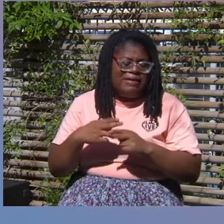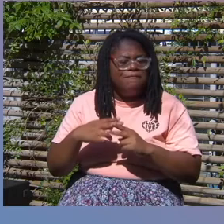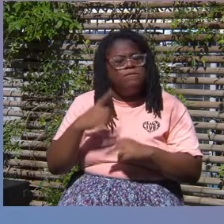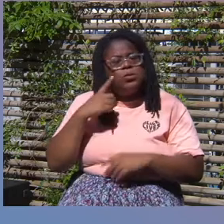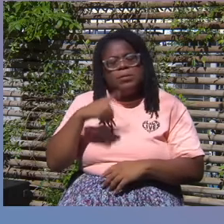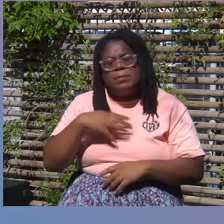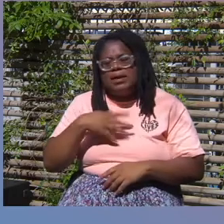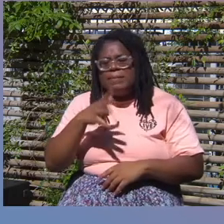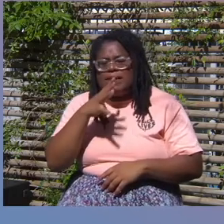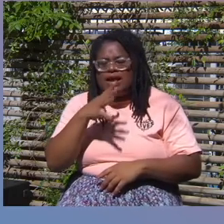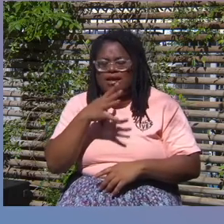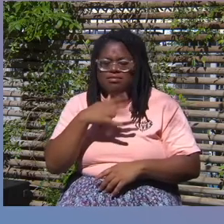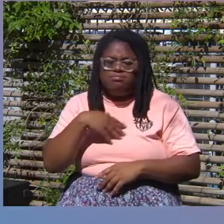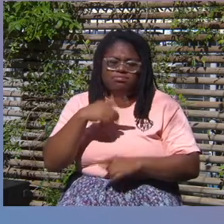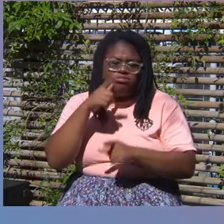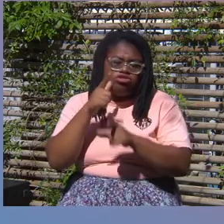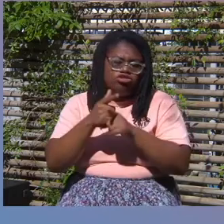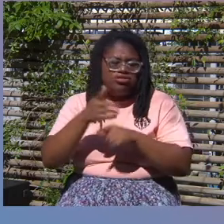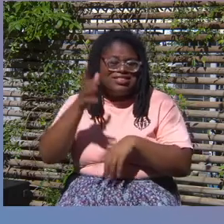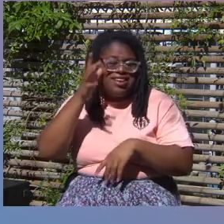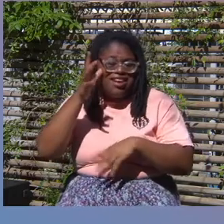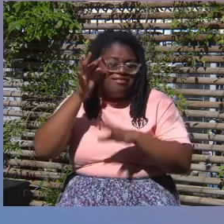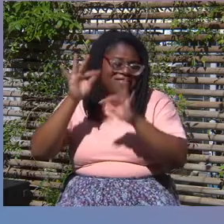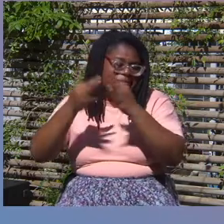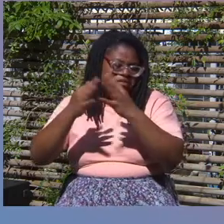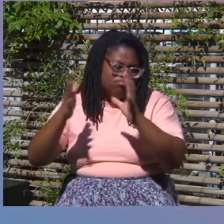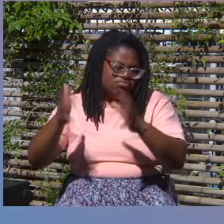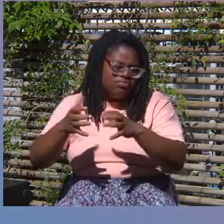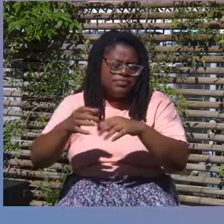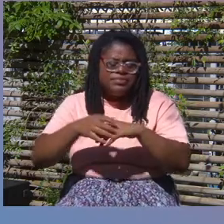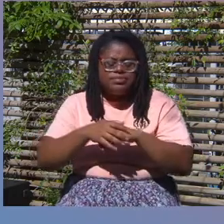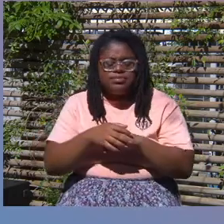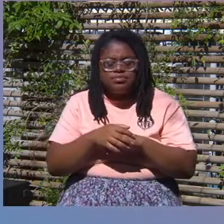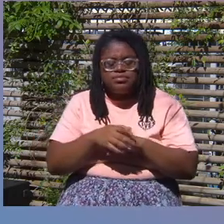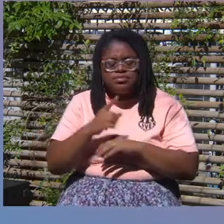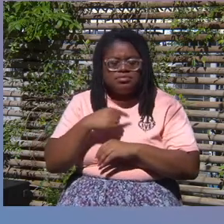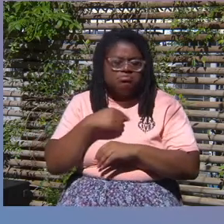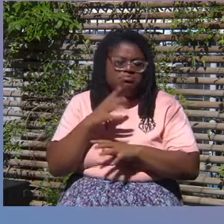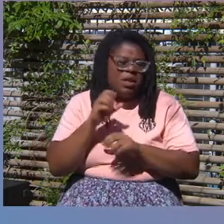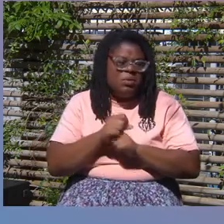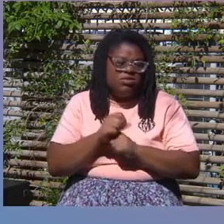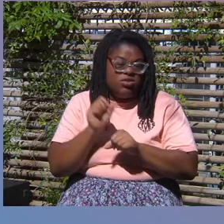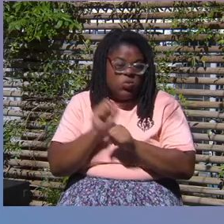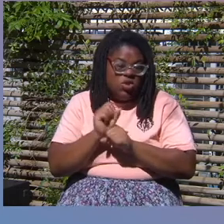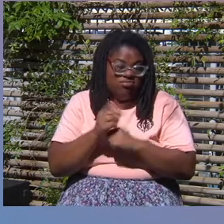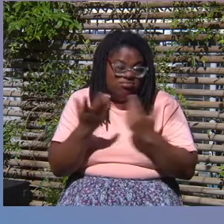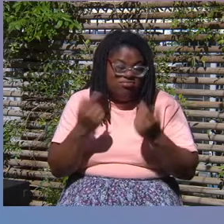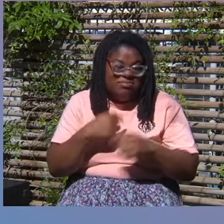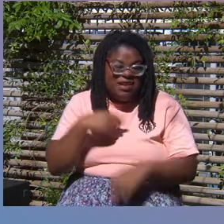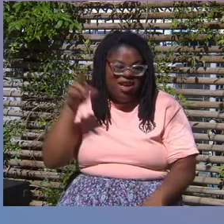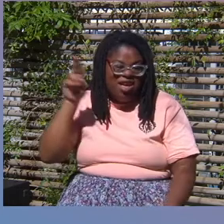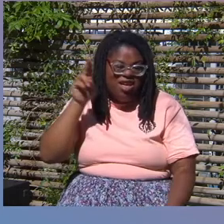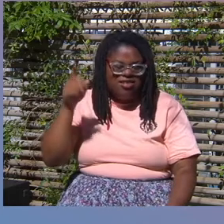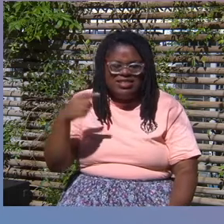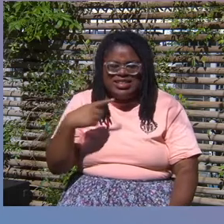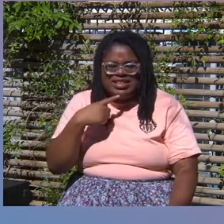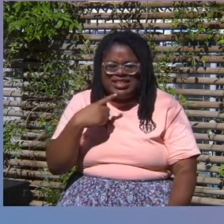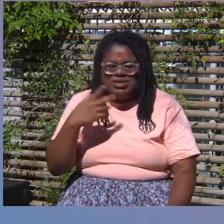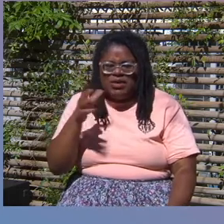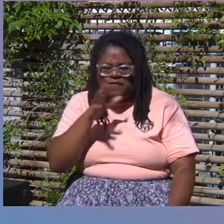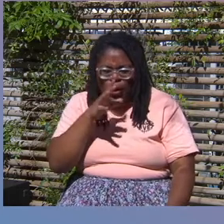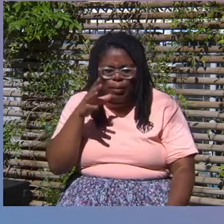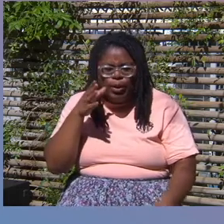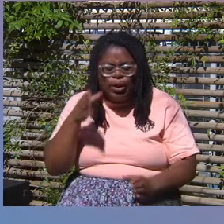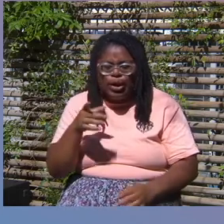my mom, my sister, my dad, my family. I'm used to doing the work. My Uncle Ferdy, he was a